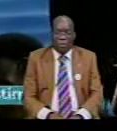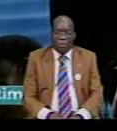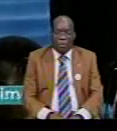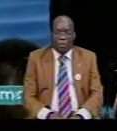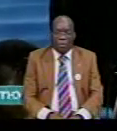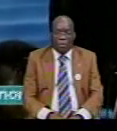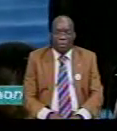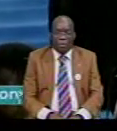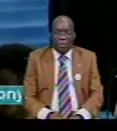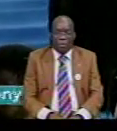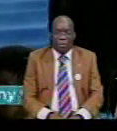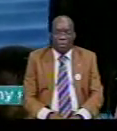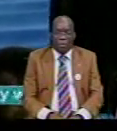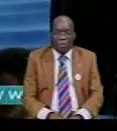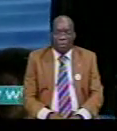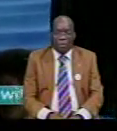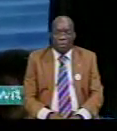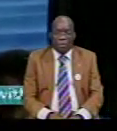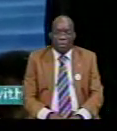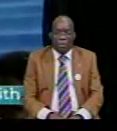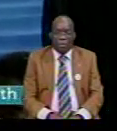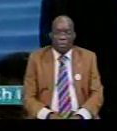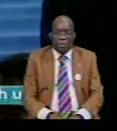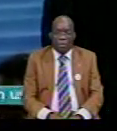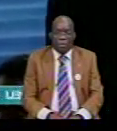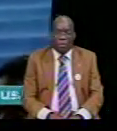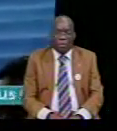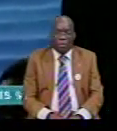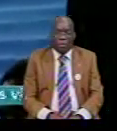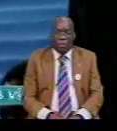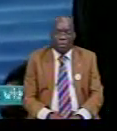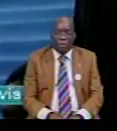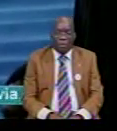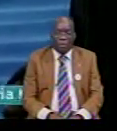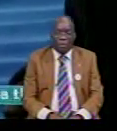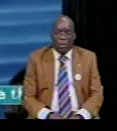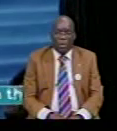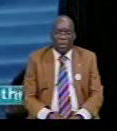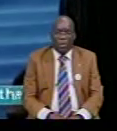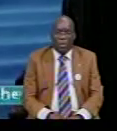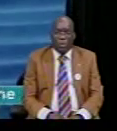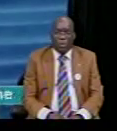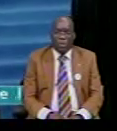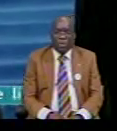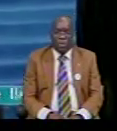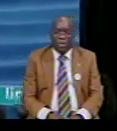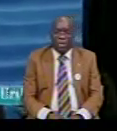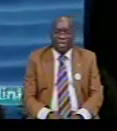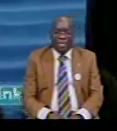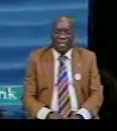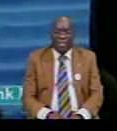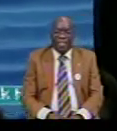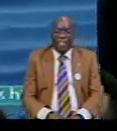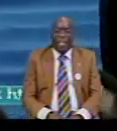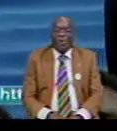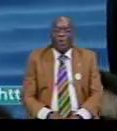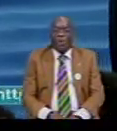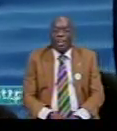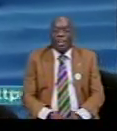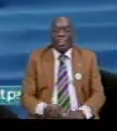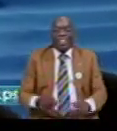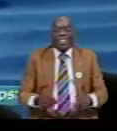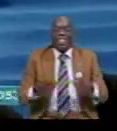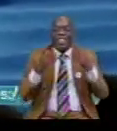If she sit down before she can rise up, somebody needs to support her. And when she was tested, they